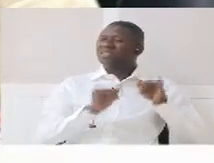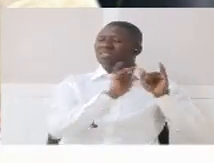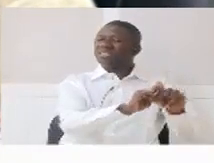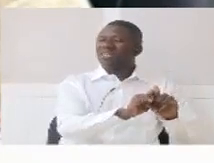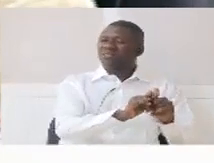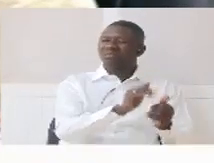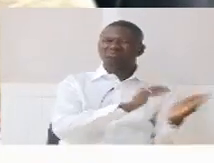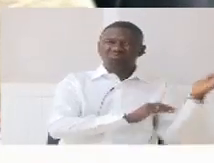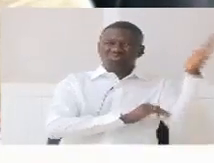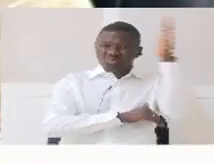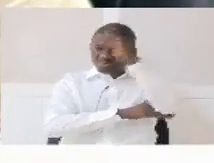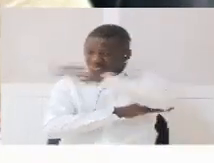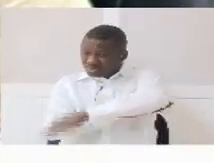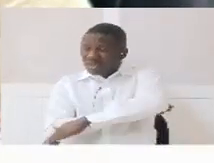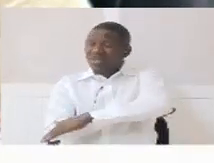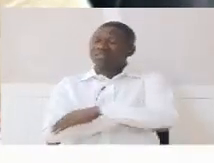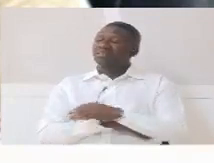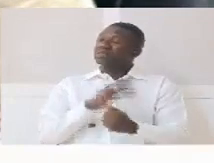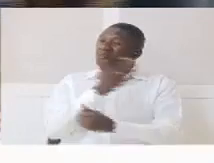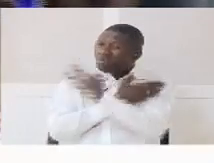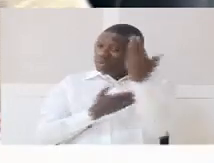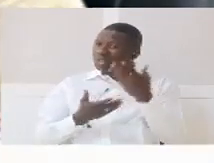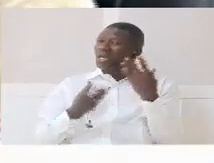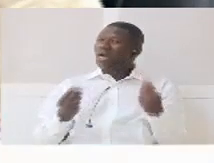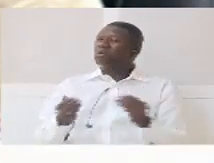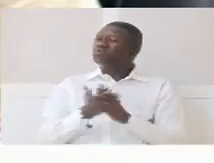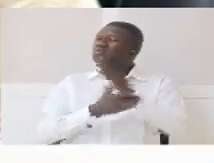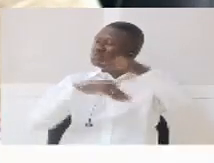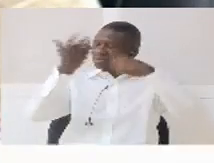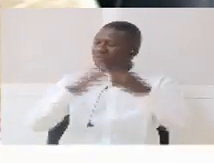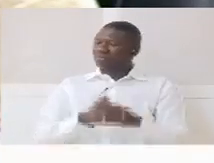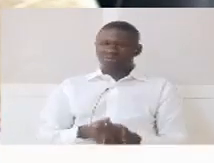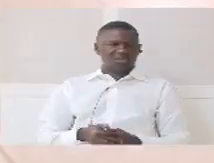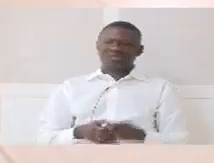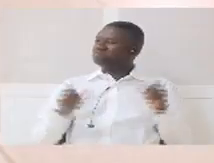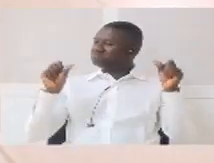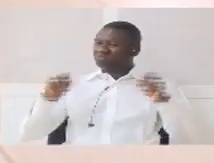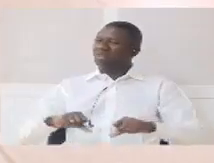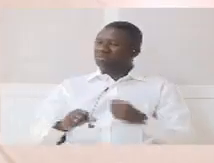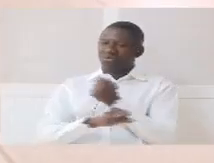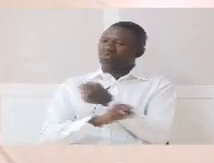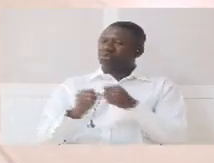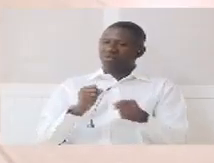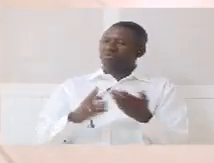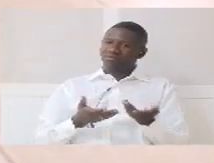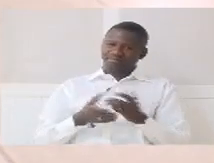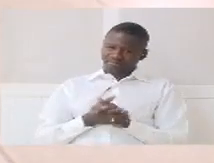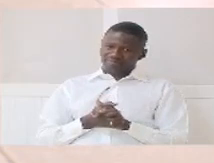that cell until morning, continuously. So that's a terrible situation. It's a terrible situation.